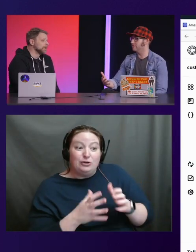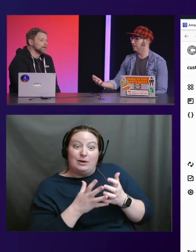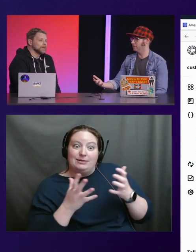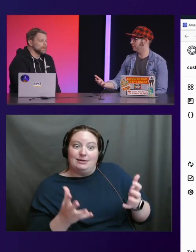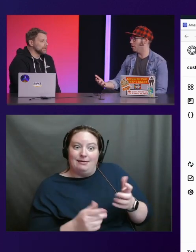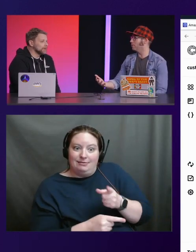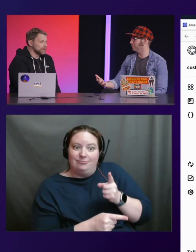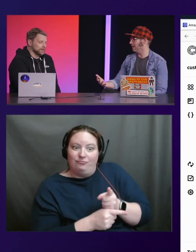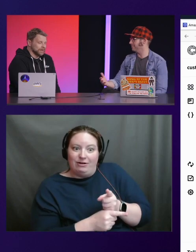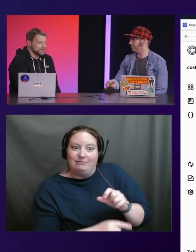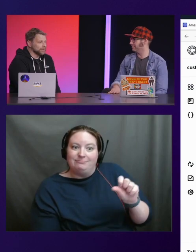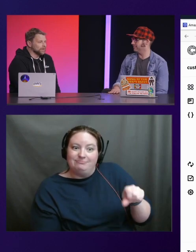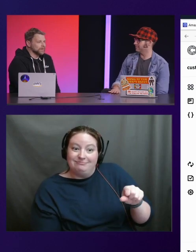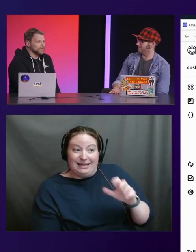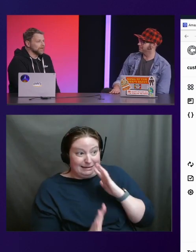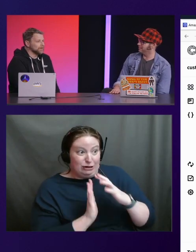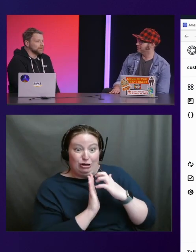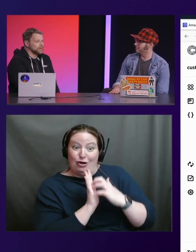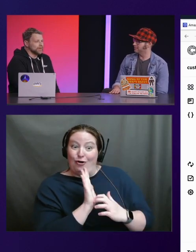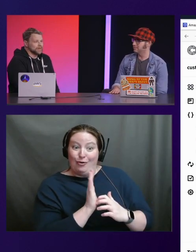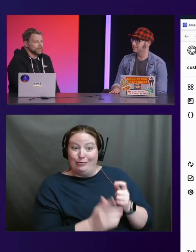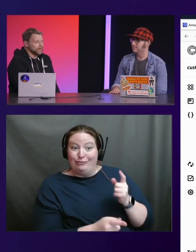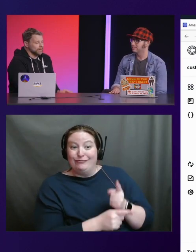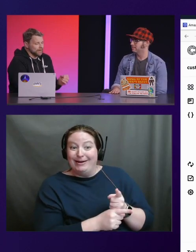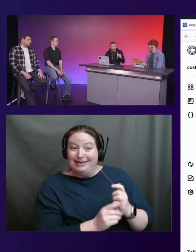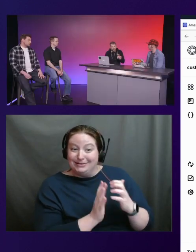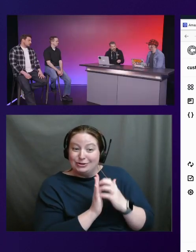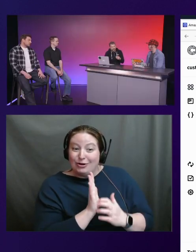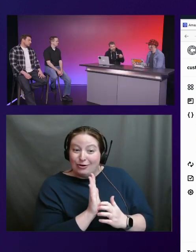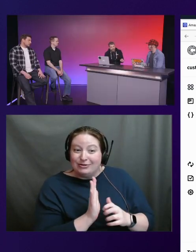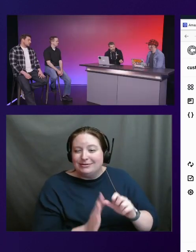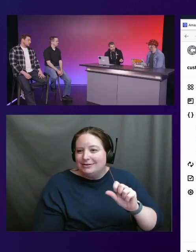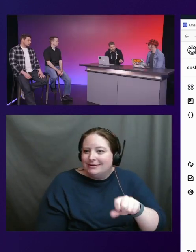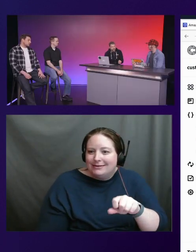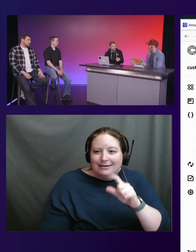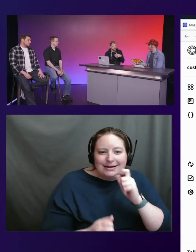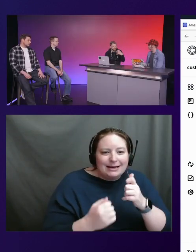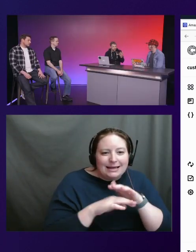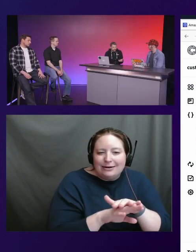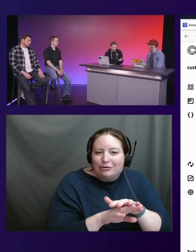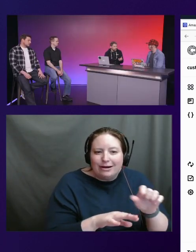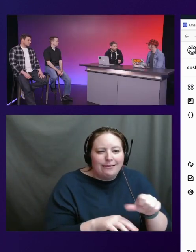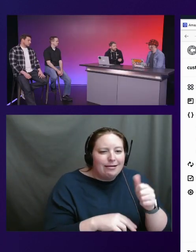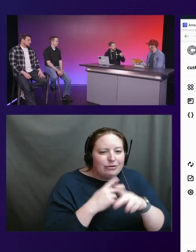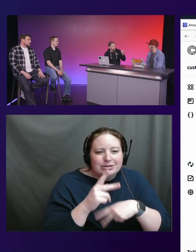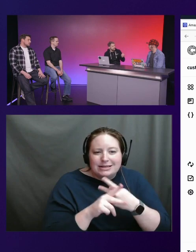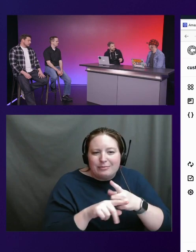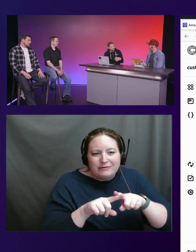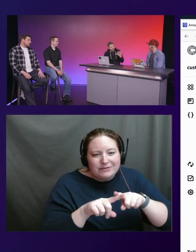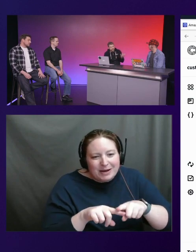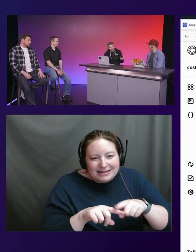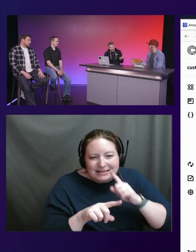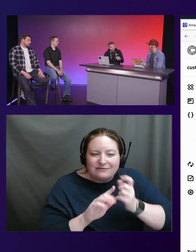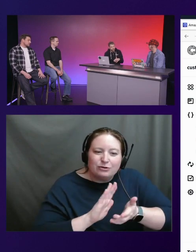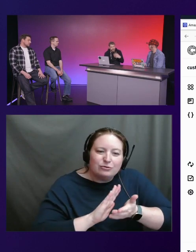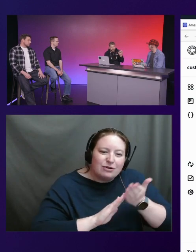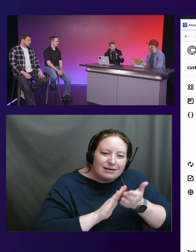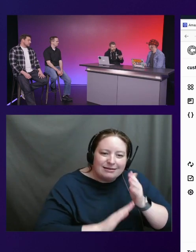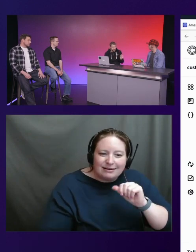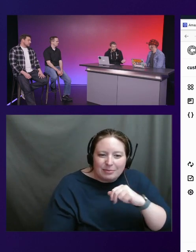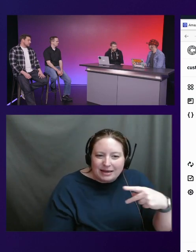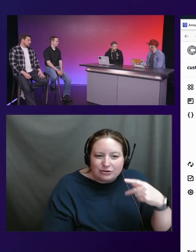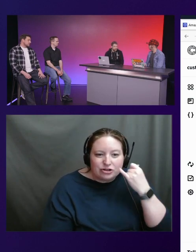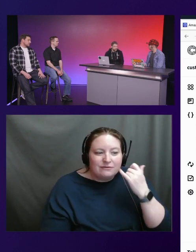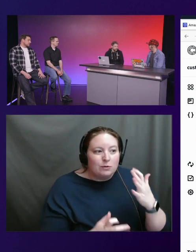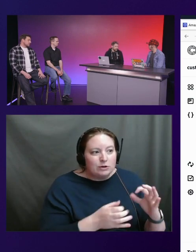it's code, right? It's Like, code, and whatever and you you can want, integrate any other type of dependency. I mean, you're running an application, so if you wanted to tie in